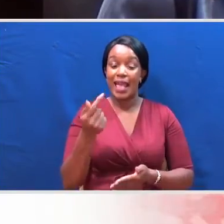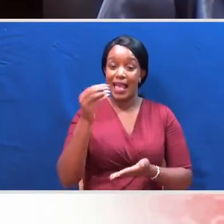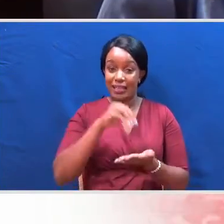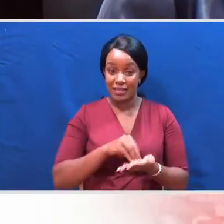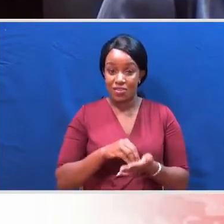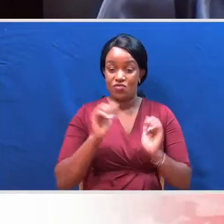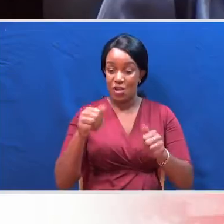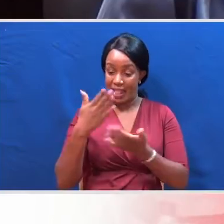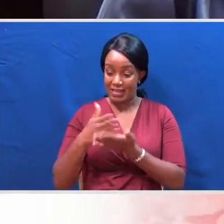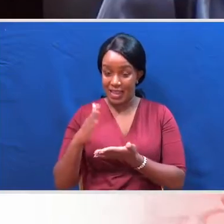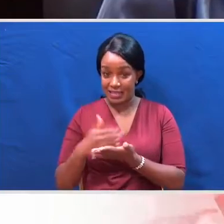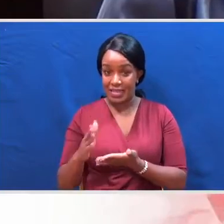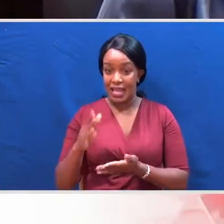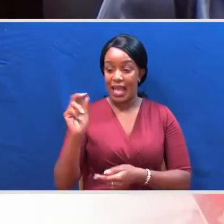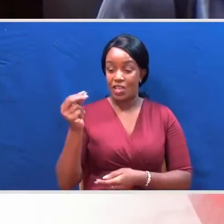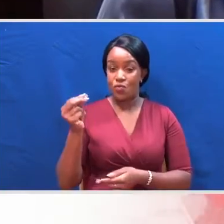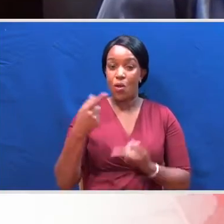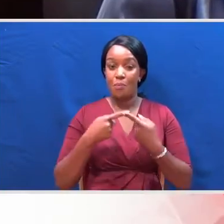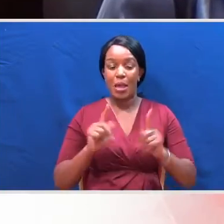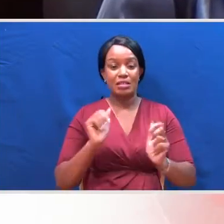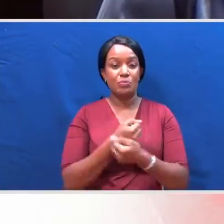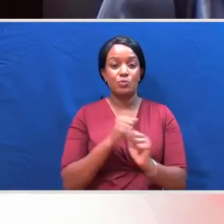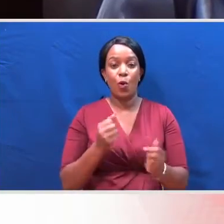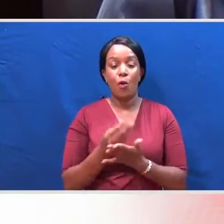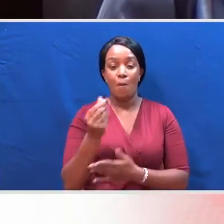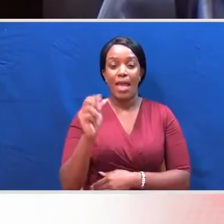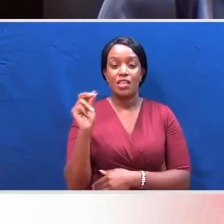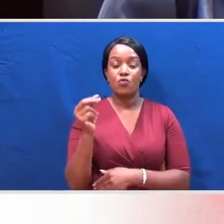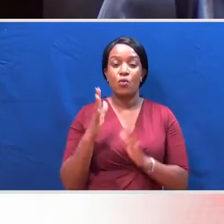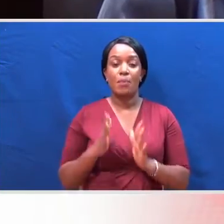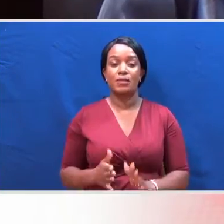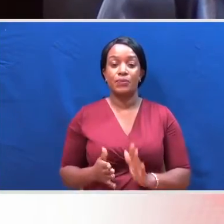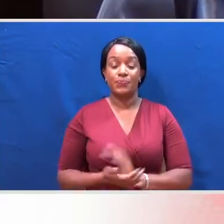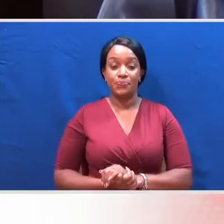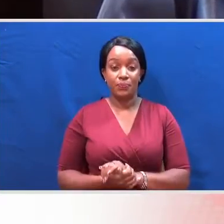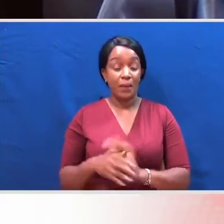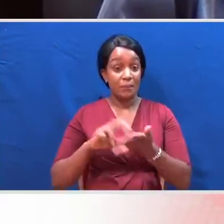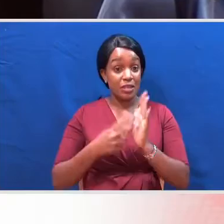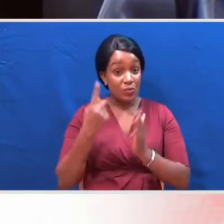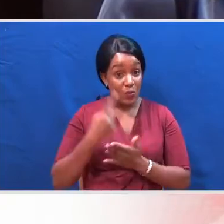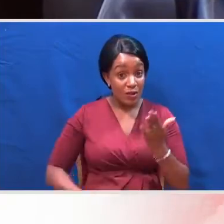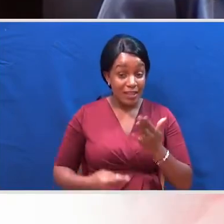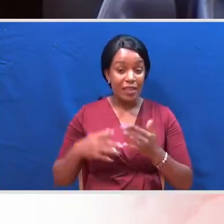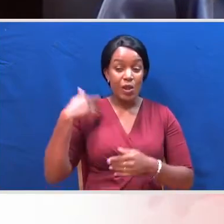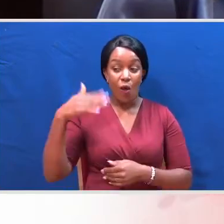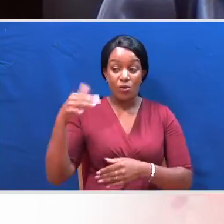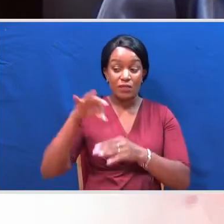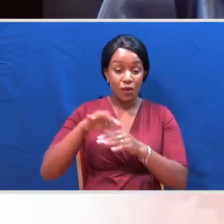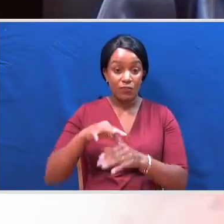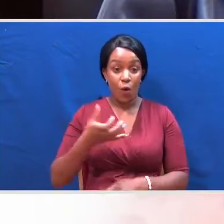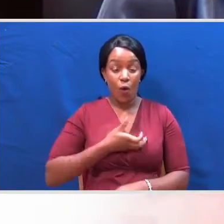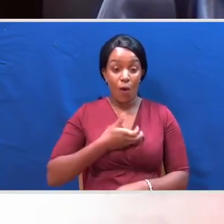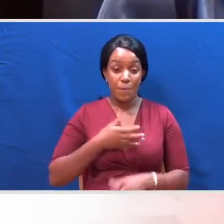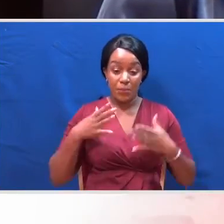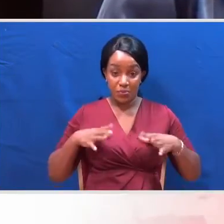rent a Kikuyu, but you cannot buy a Kikuyu. Bottom line, they will still vote for their own people. They know what is good